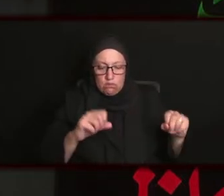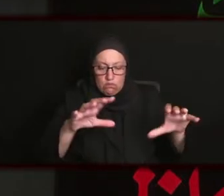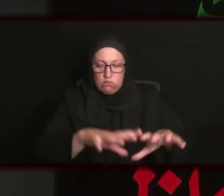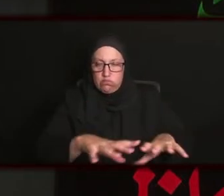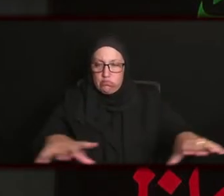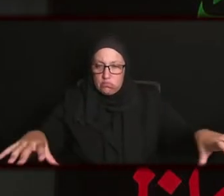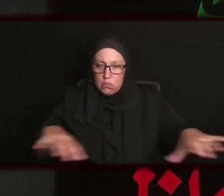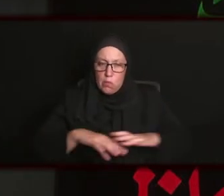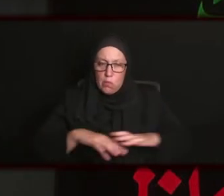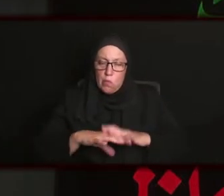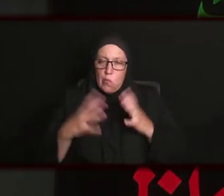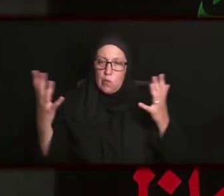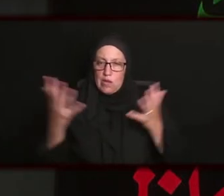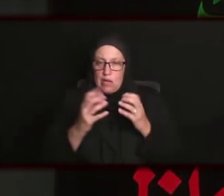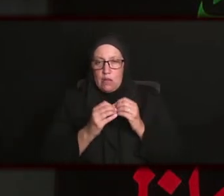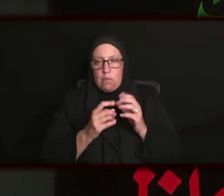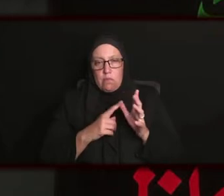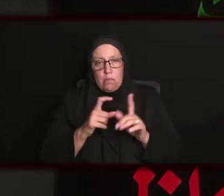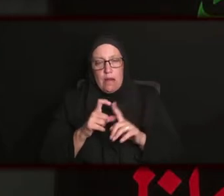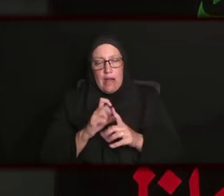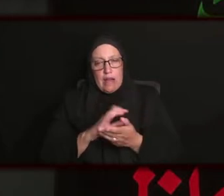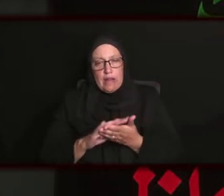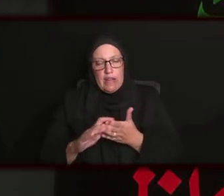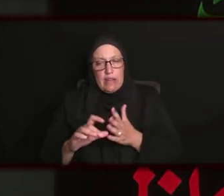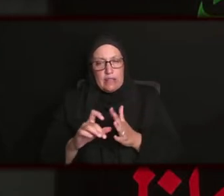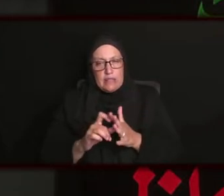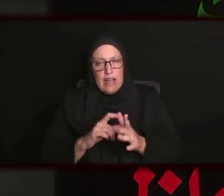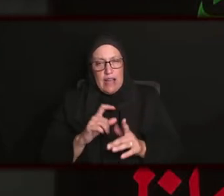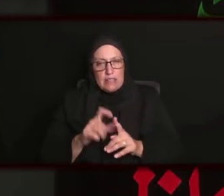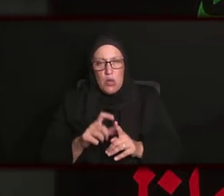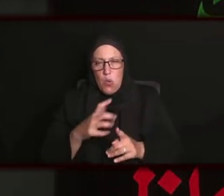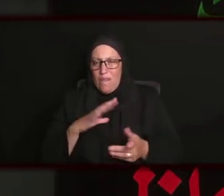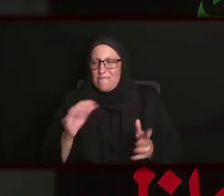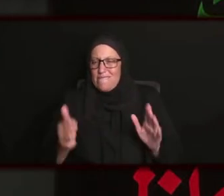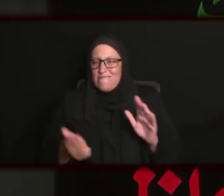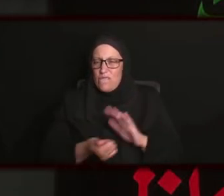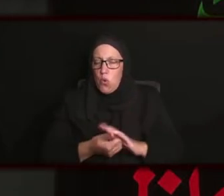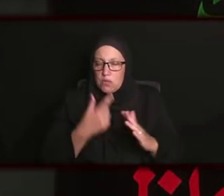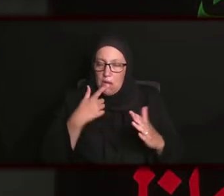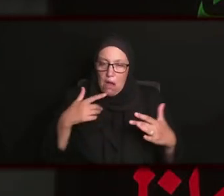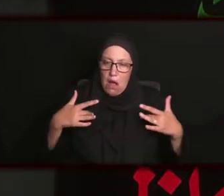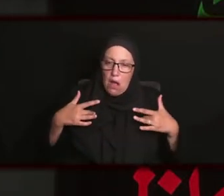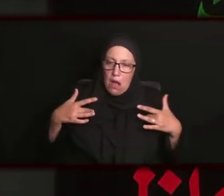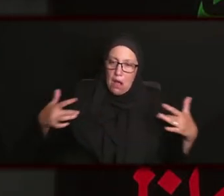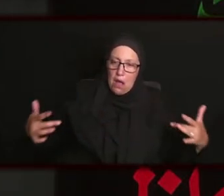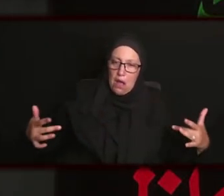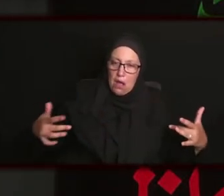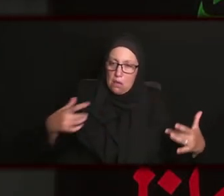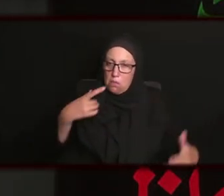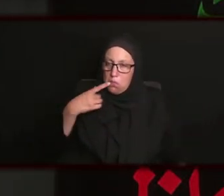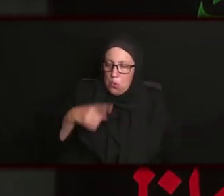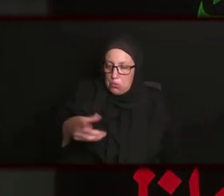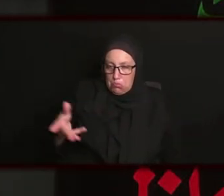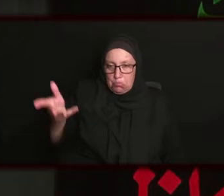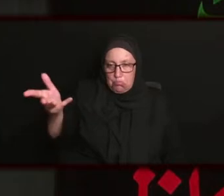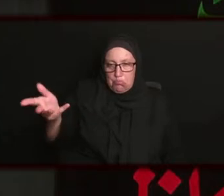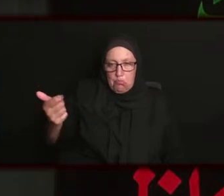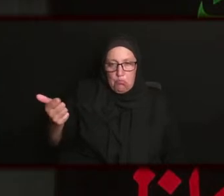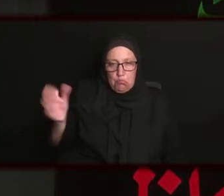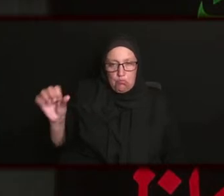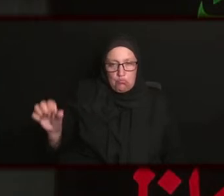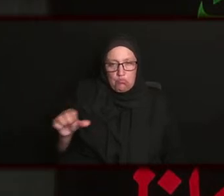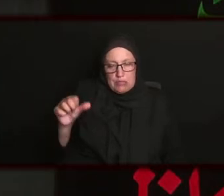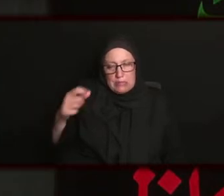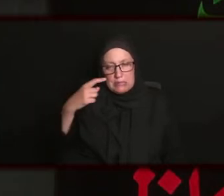Baghdad so that they can fool the people to say, look, we didn't poison your Imam. Look at him, he's there. Good. See his